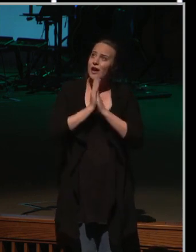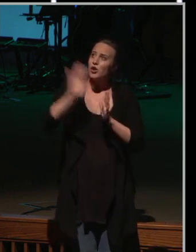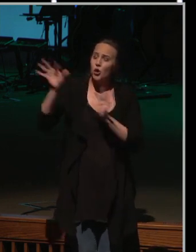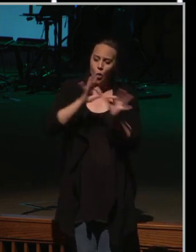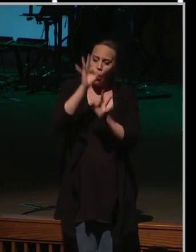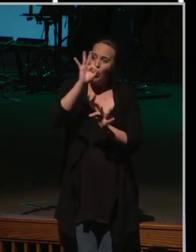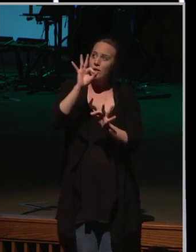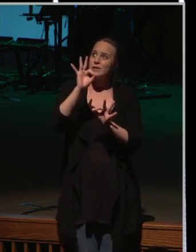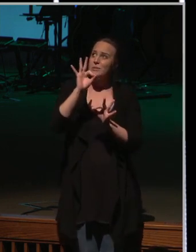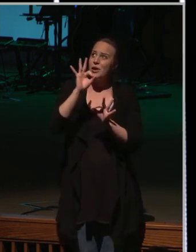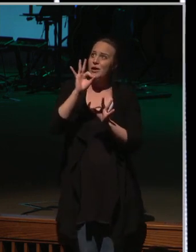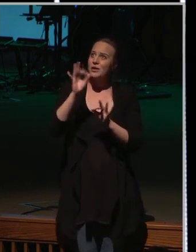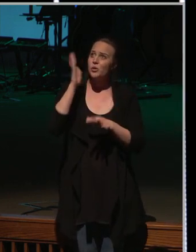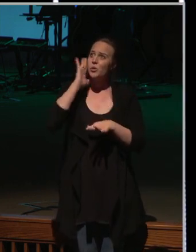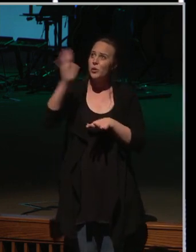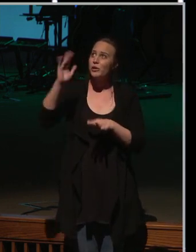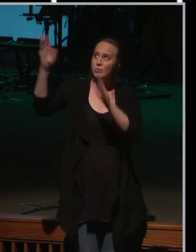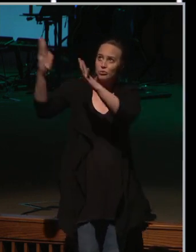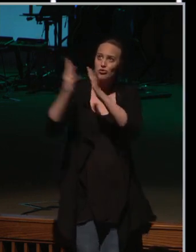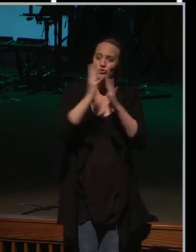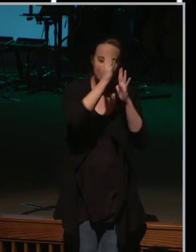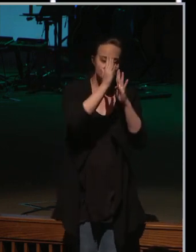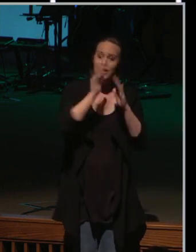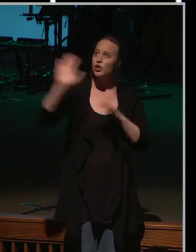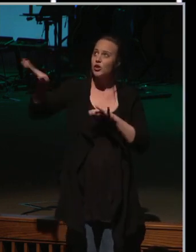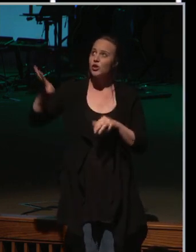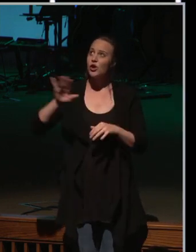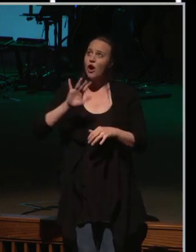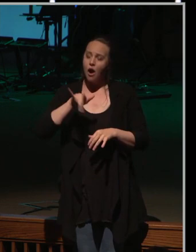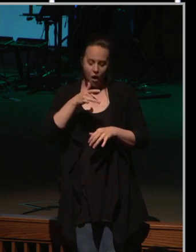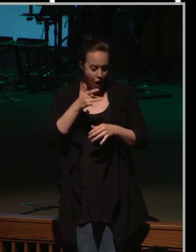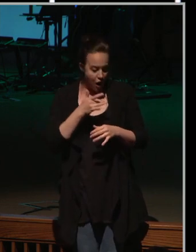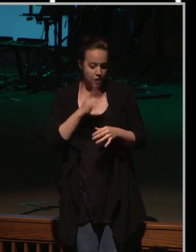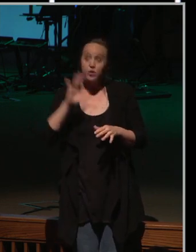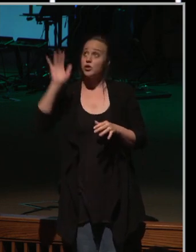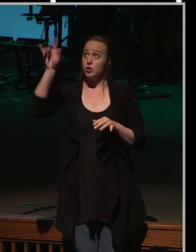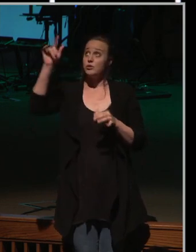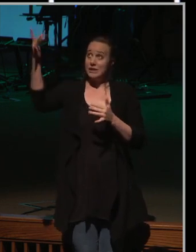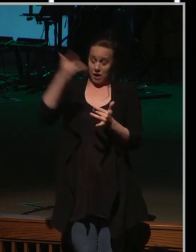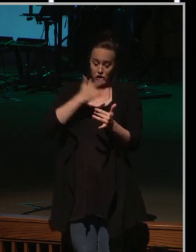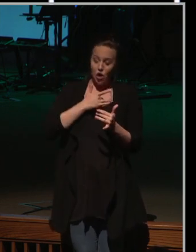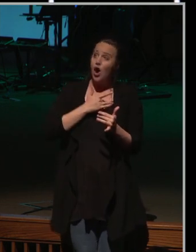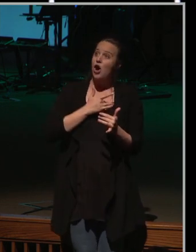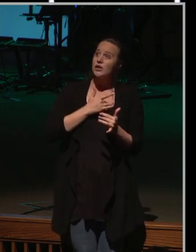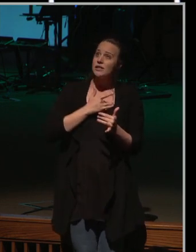You'd be working in our hearts and our minds. Open us up to those messages that you have right for us.